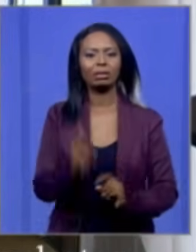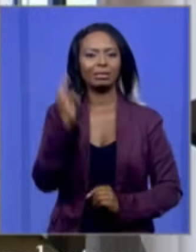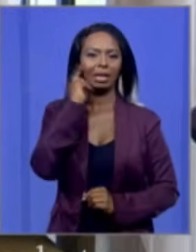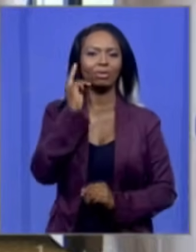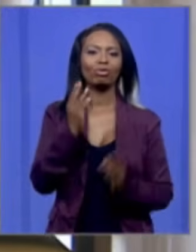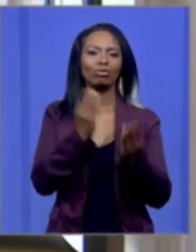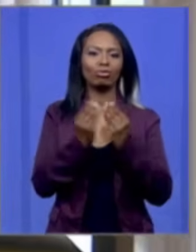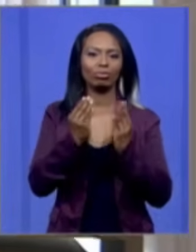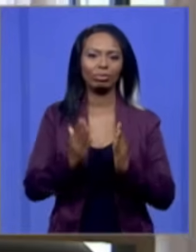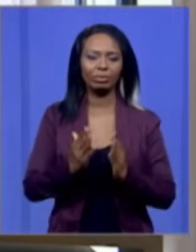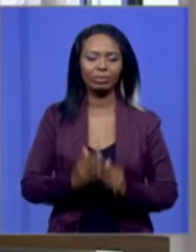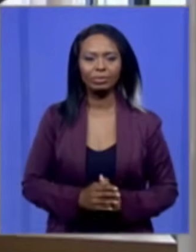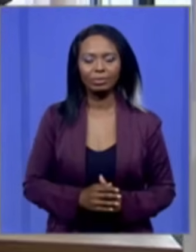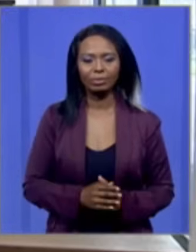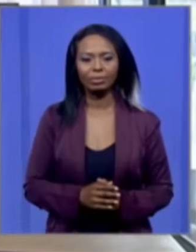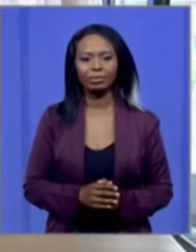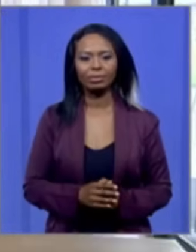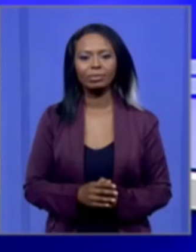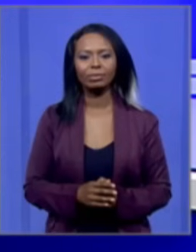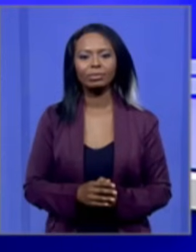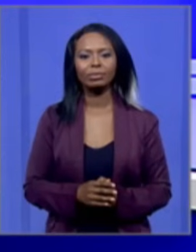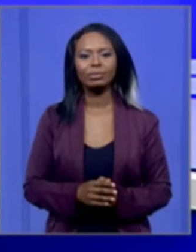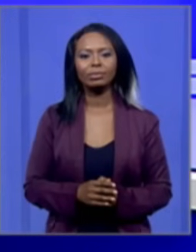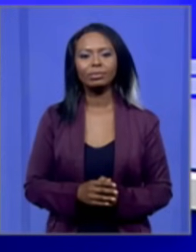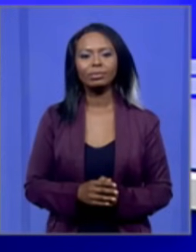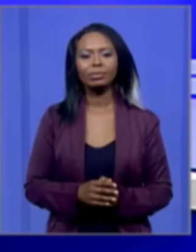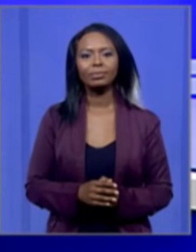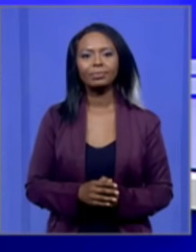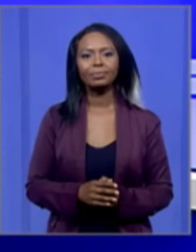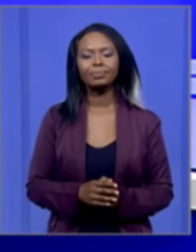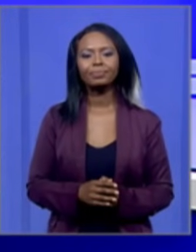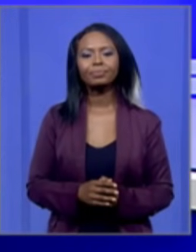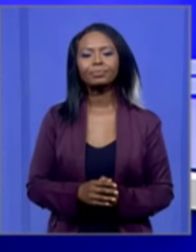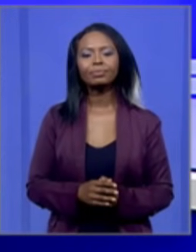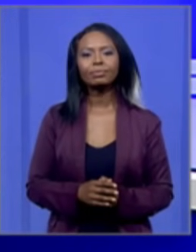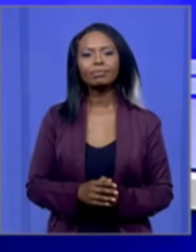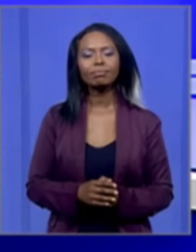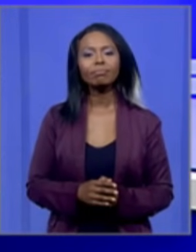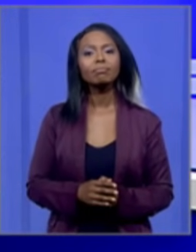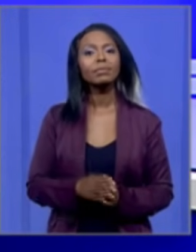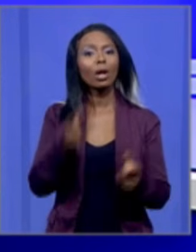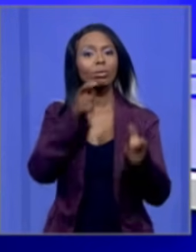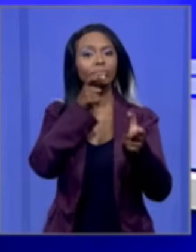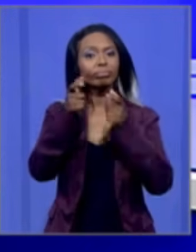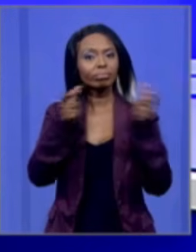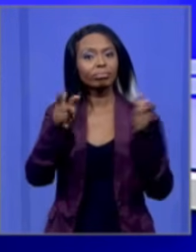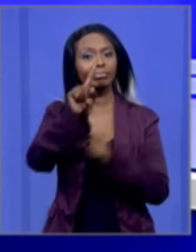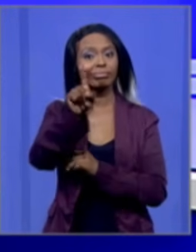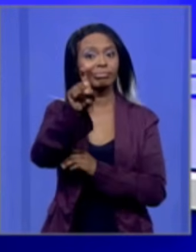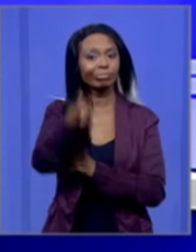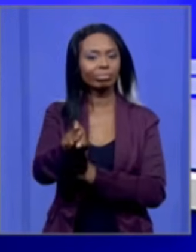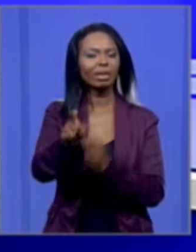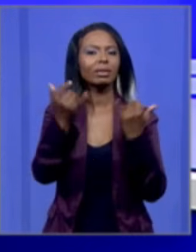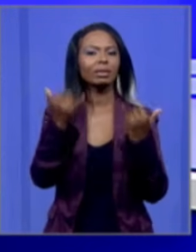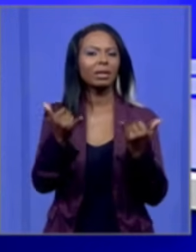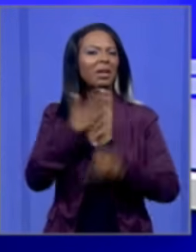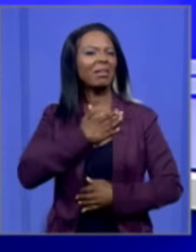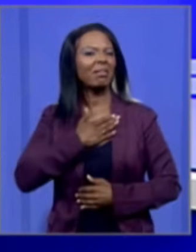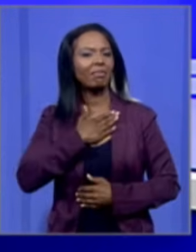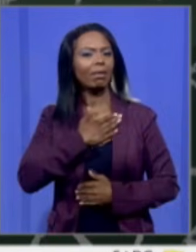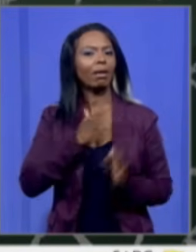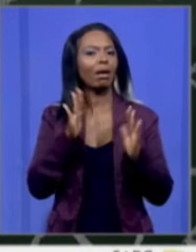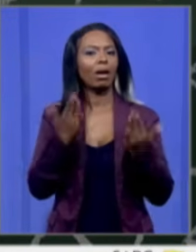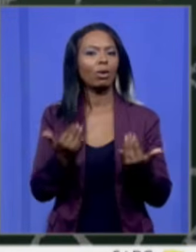SABC News, Johannesburg. Bjalo ka mehla re khopetse sa mafahleng a gago gore le hono